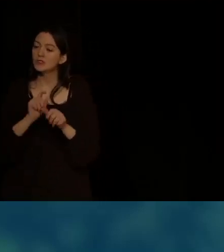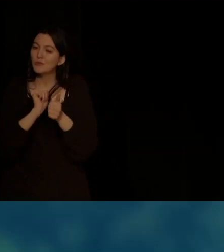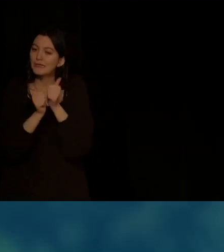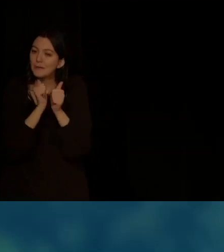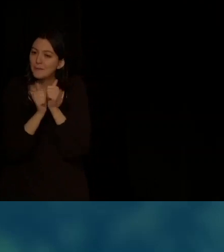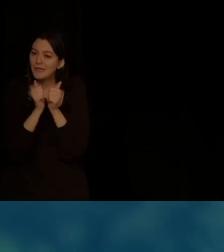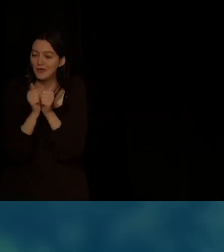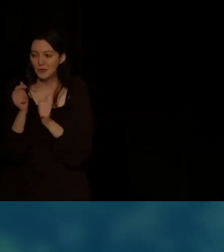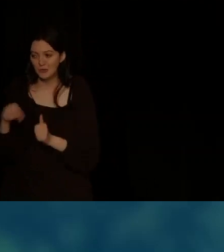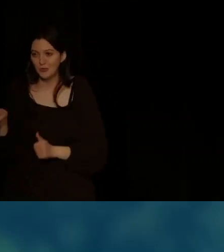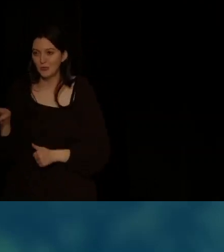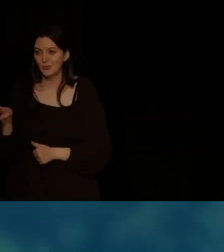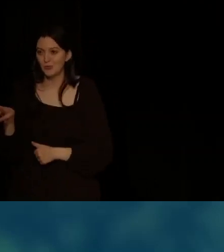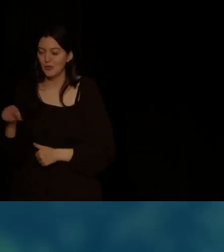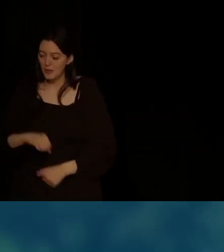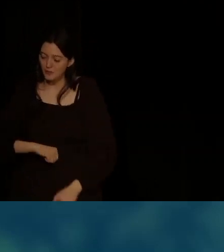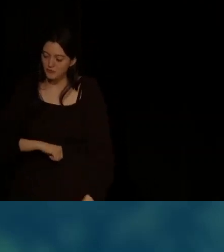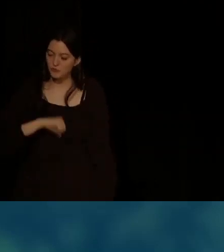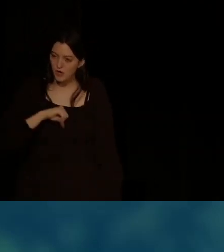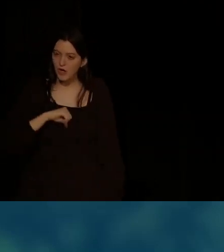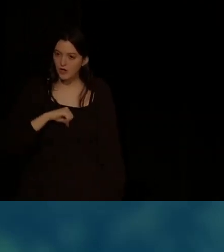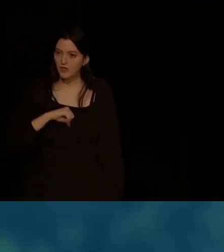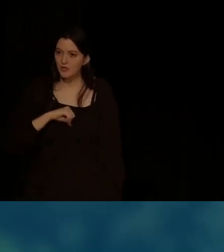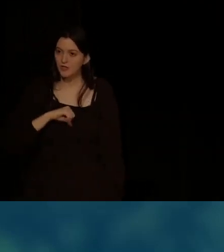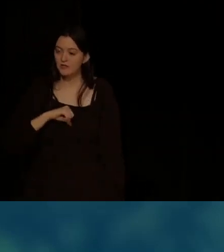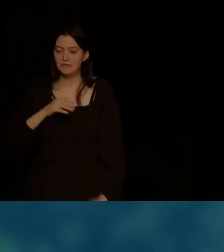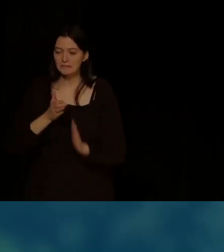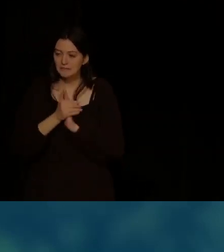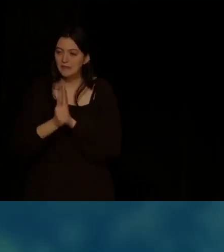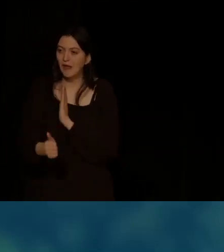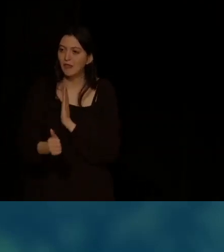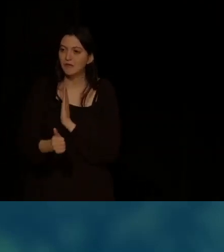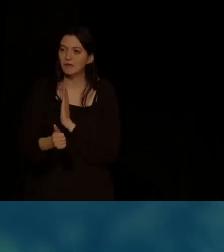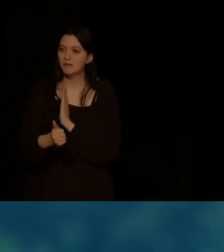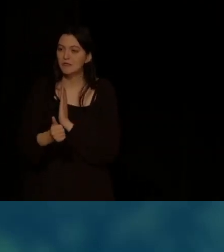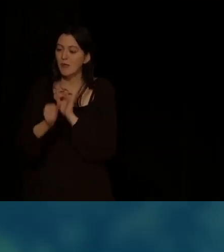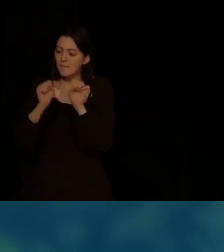you, our pride, our talent, and our